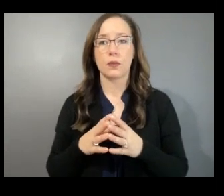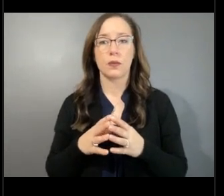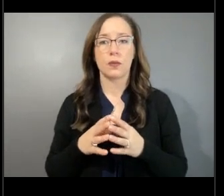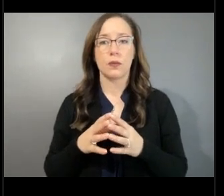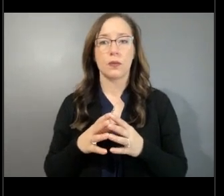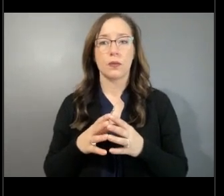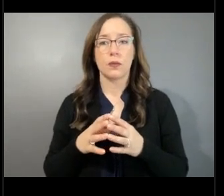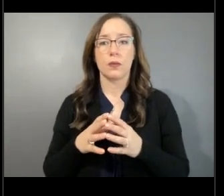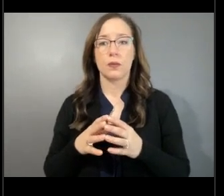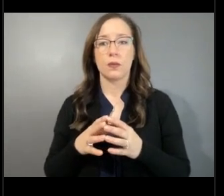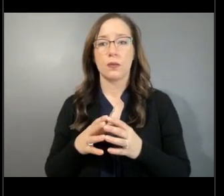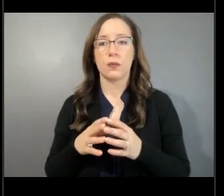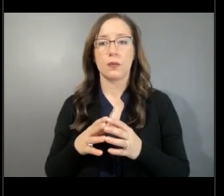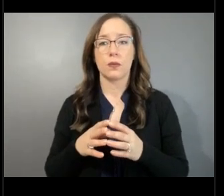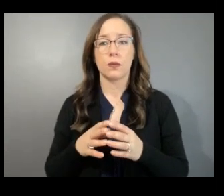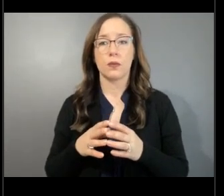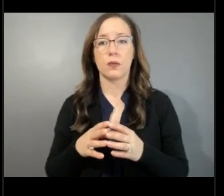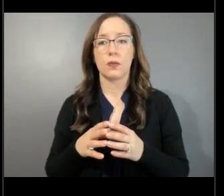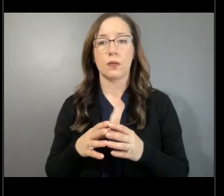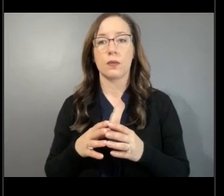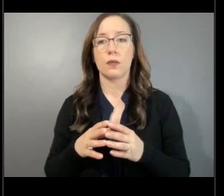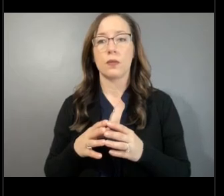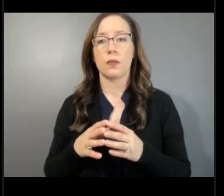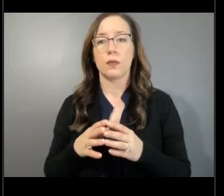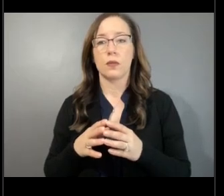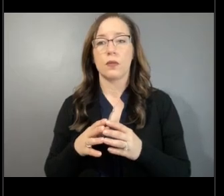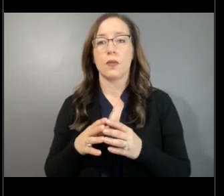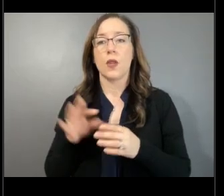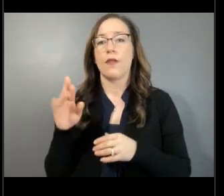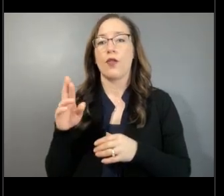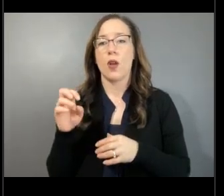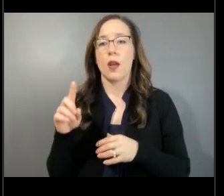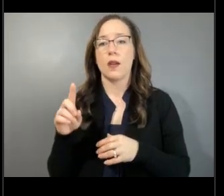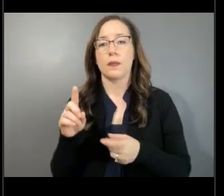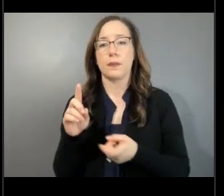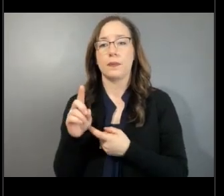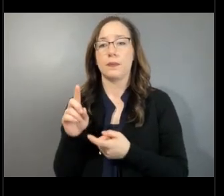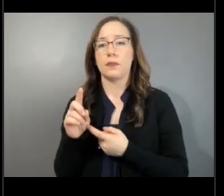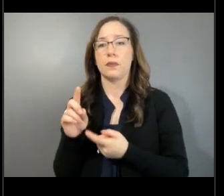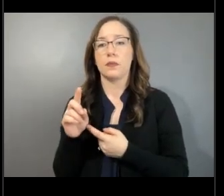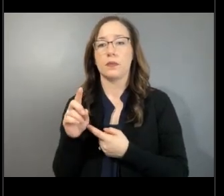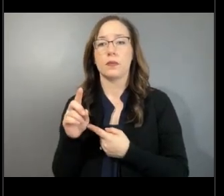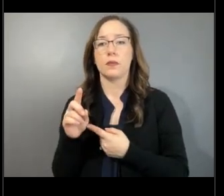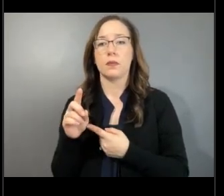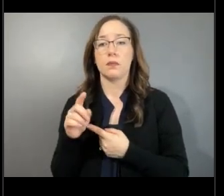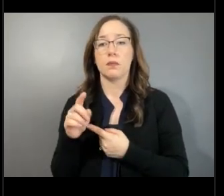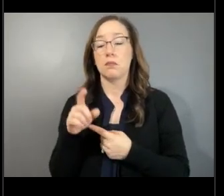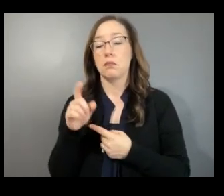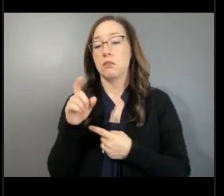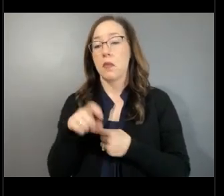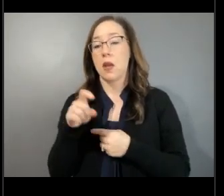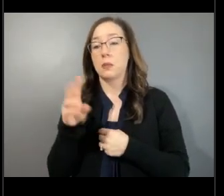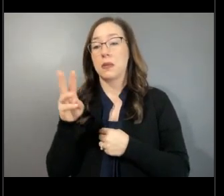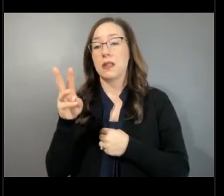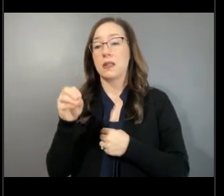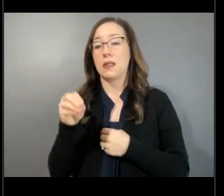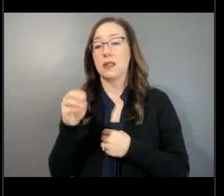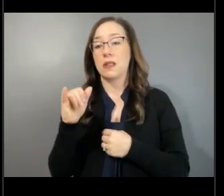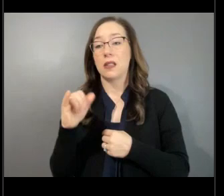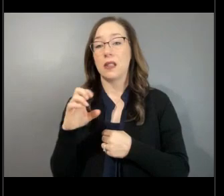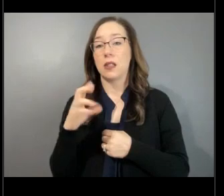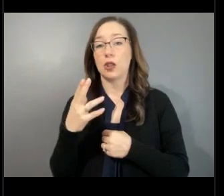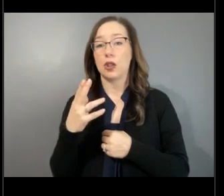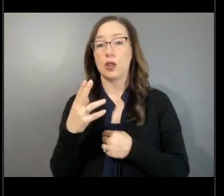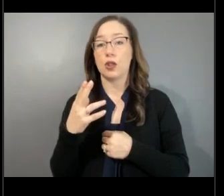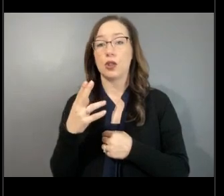is from Fred, and Fred asks, must there be a 60-inch turning